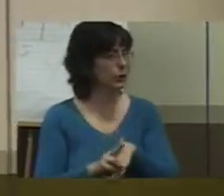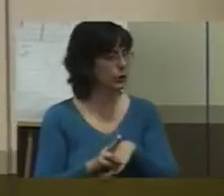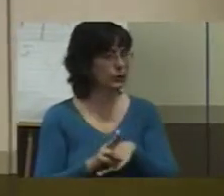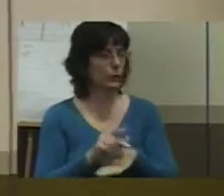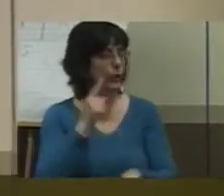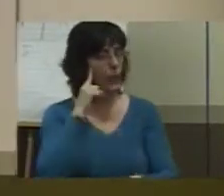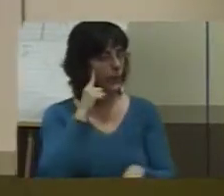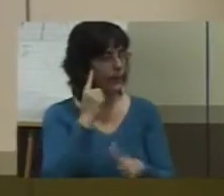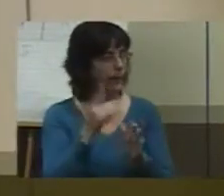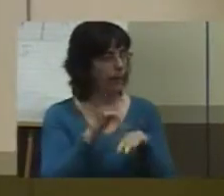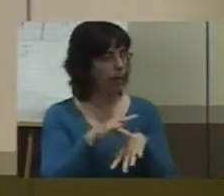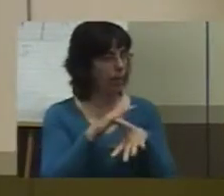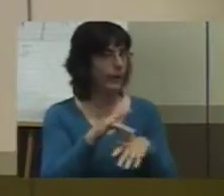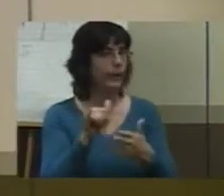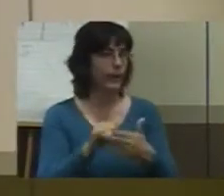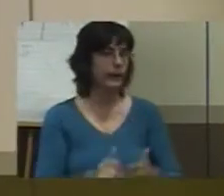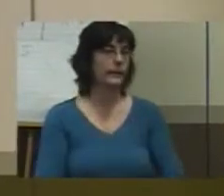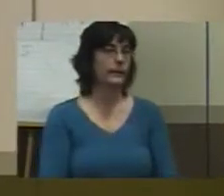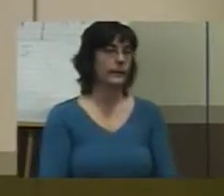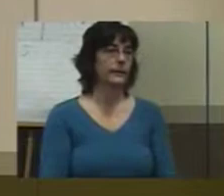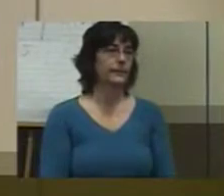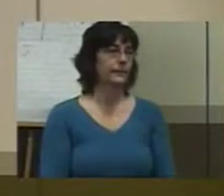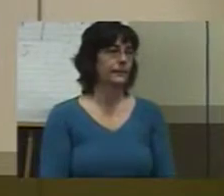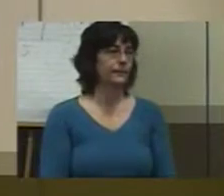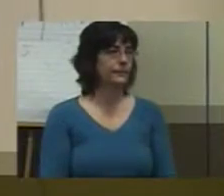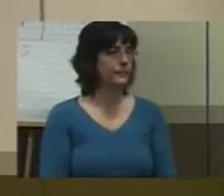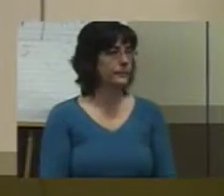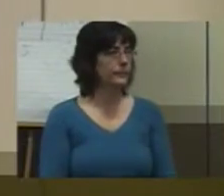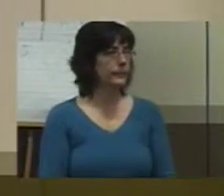don't need to think about it so much.